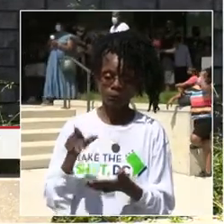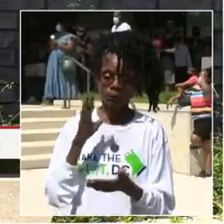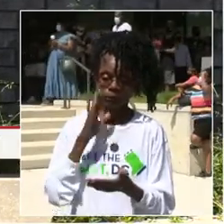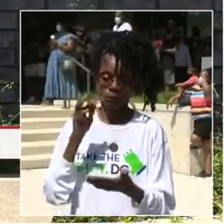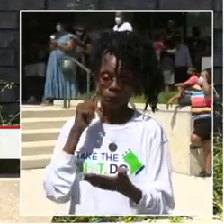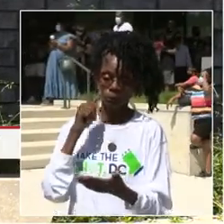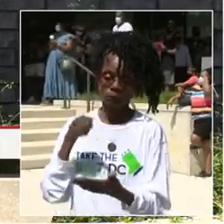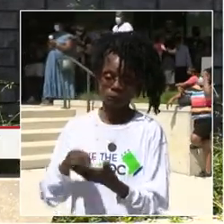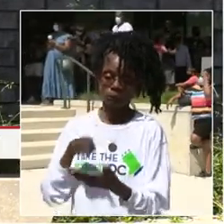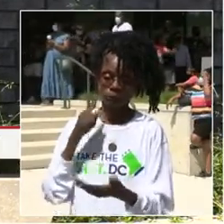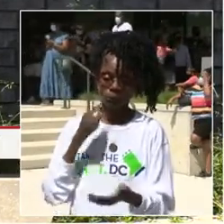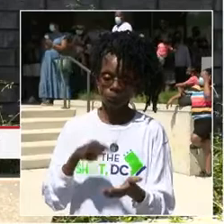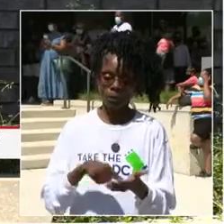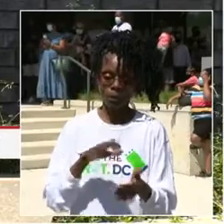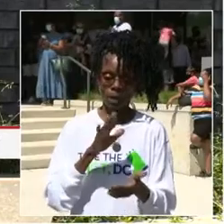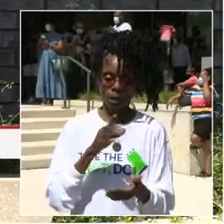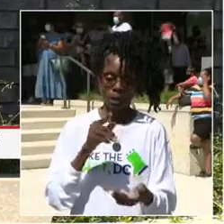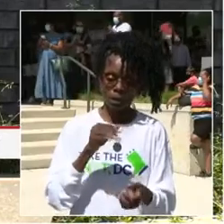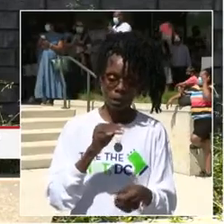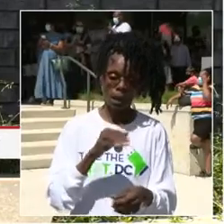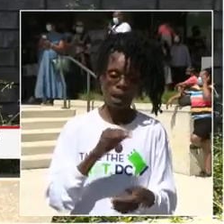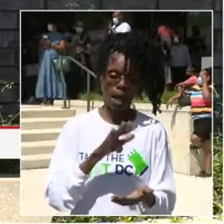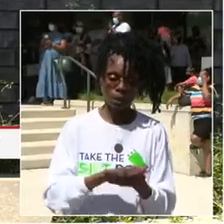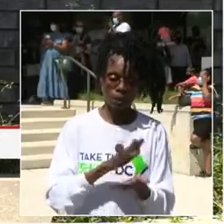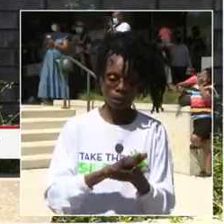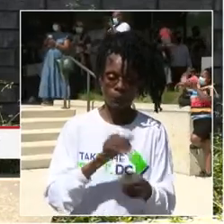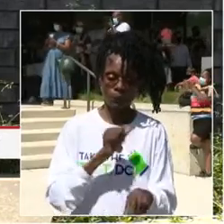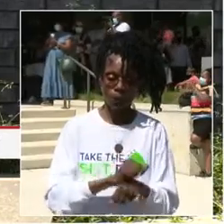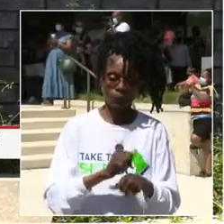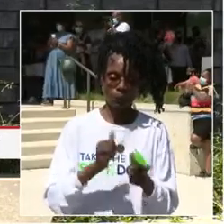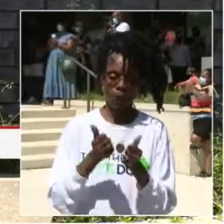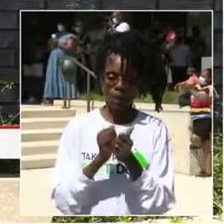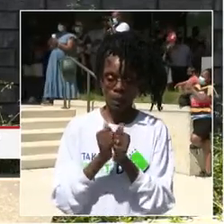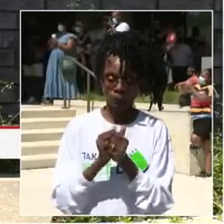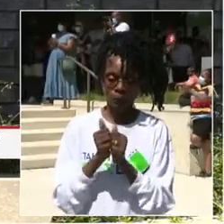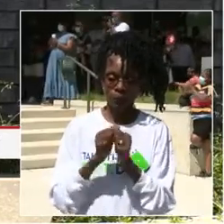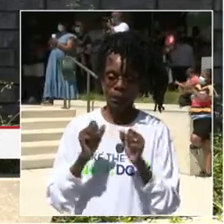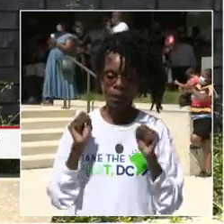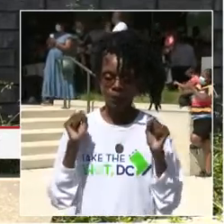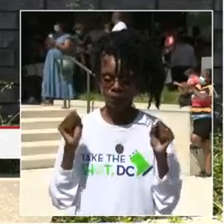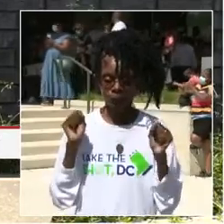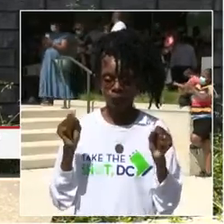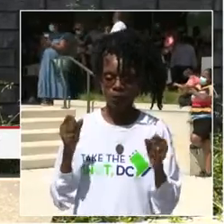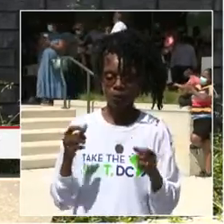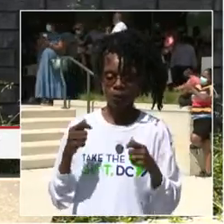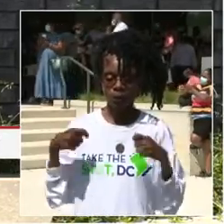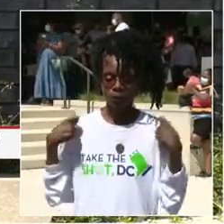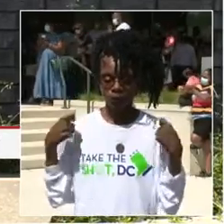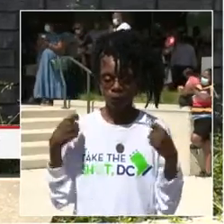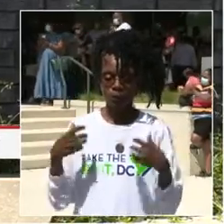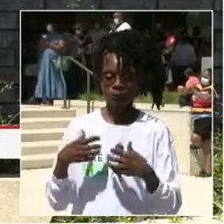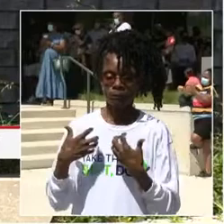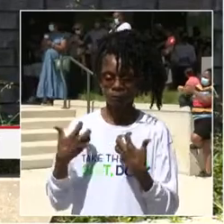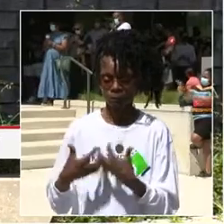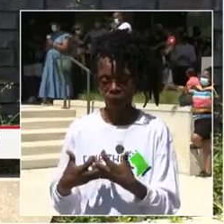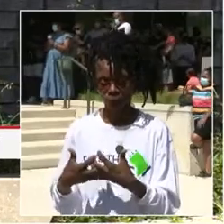they'll also have an athletic facility to support the athletics that are happening here.